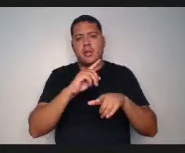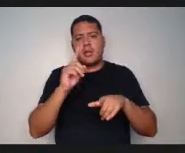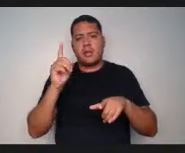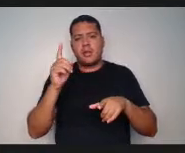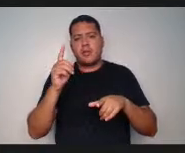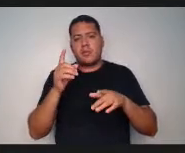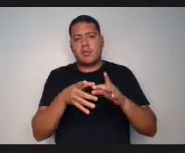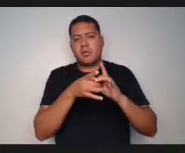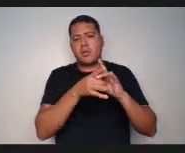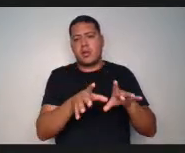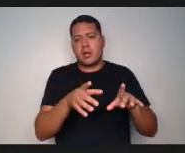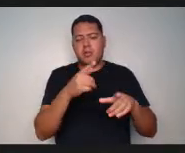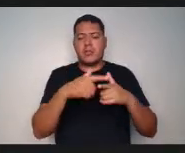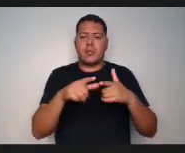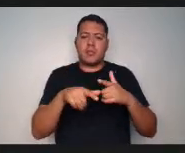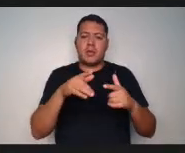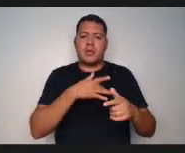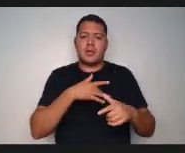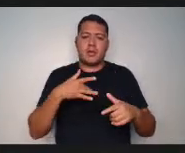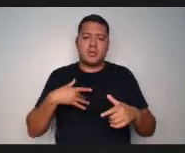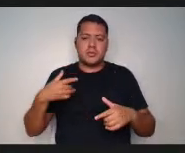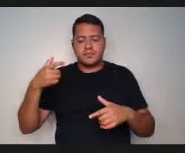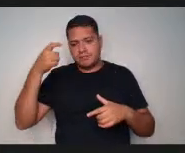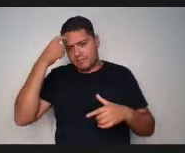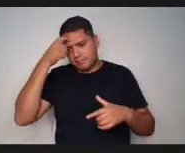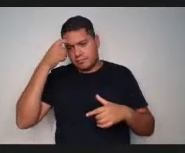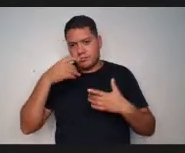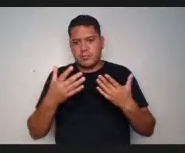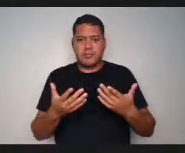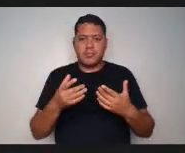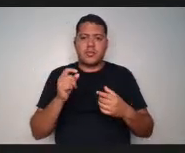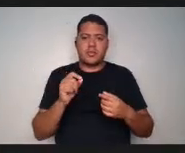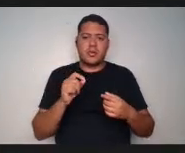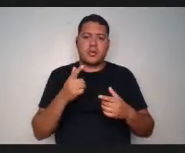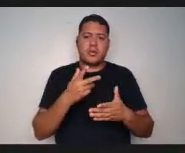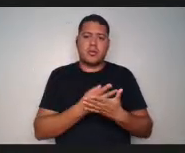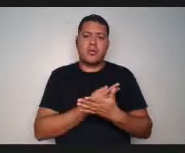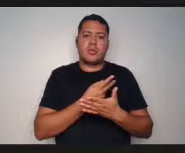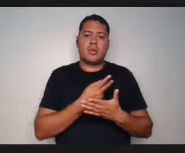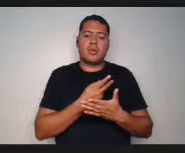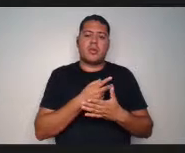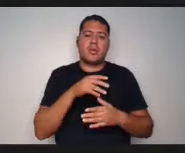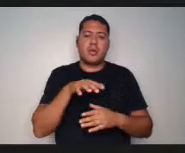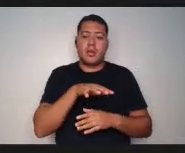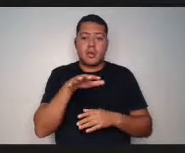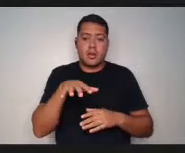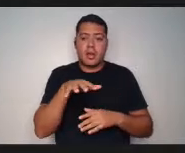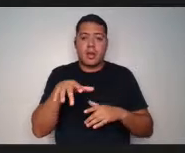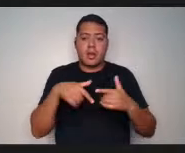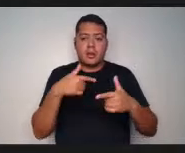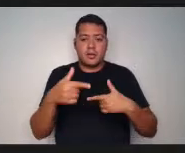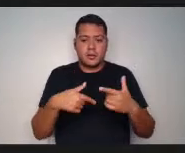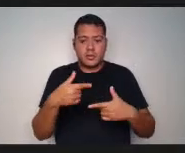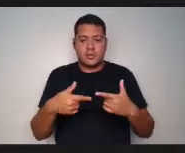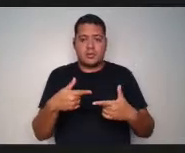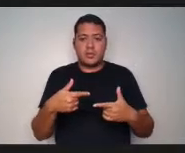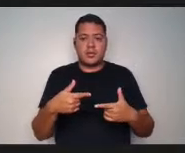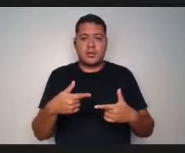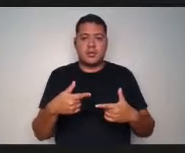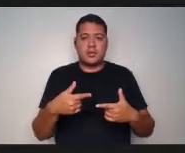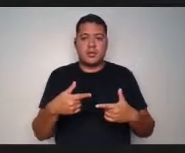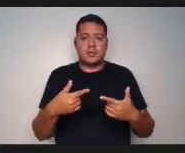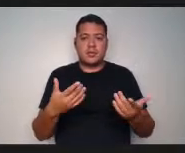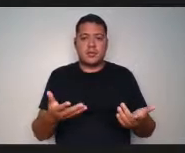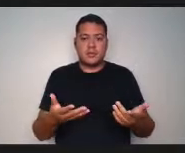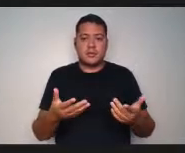So psychosocial stressors, I argue, are the future of healthy and safe work, or at least addressing psychosocial